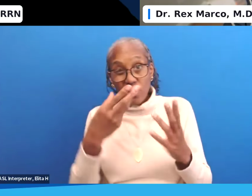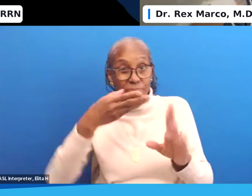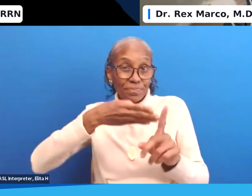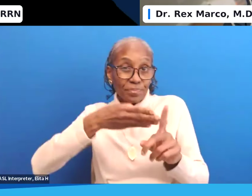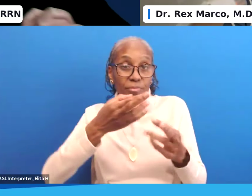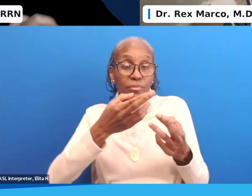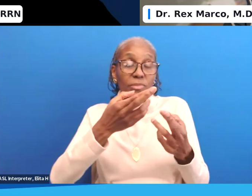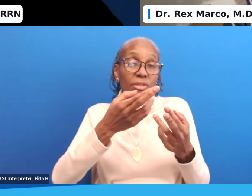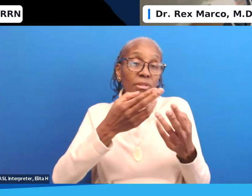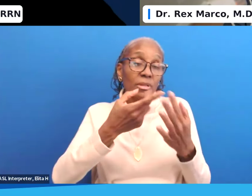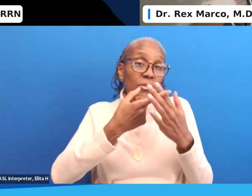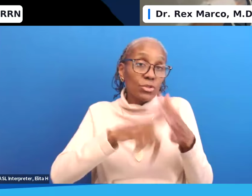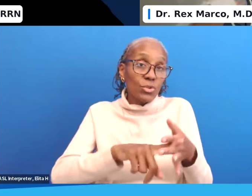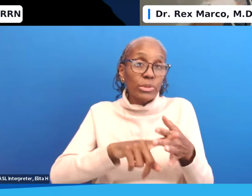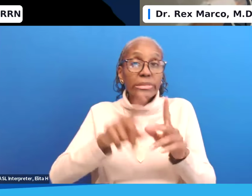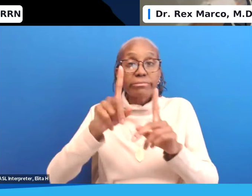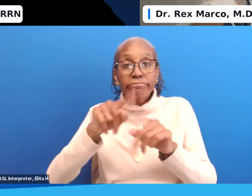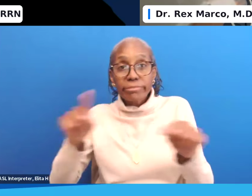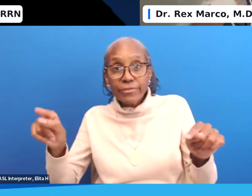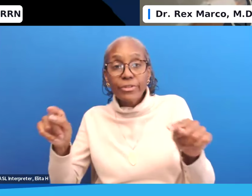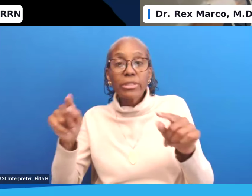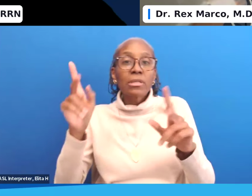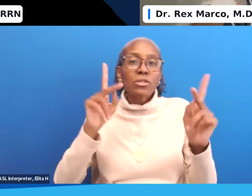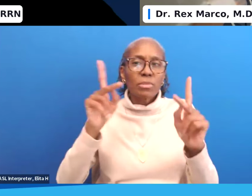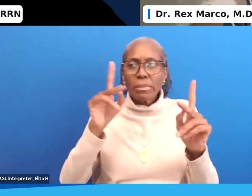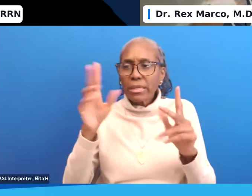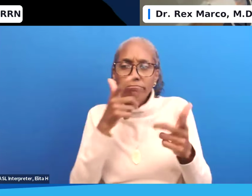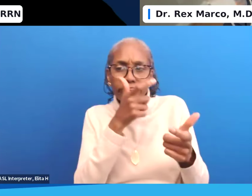variety of sources so that people can pick and choose?